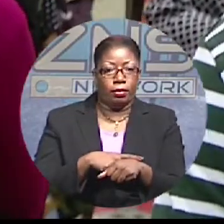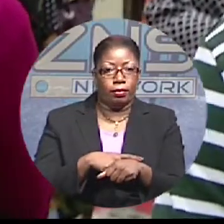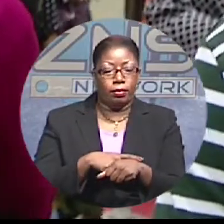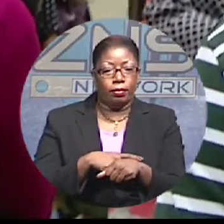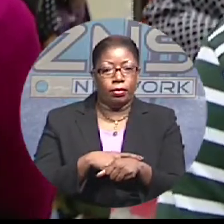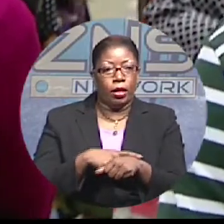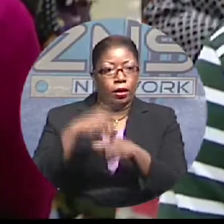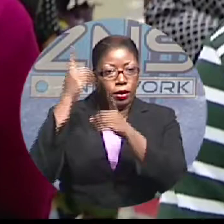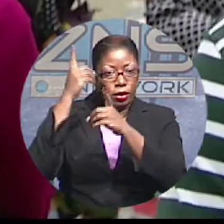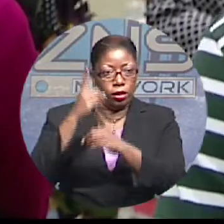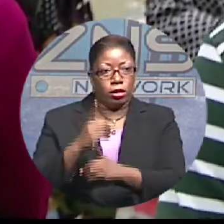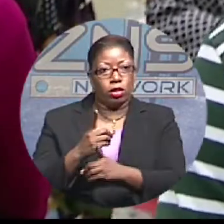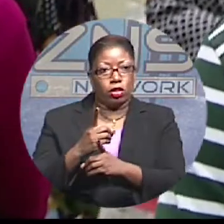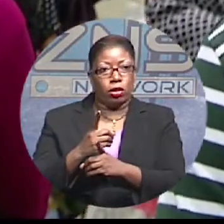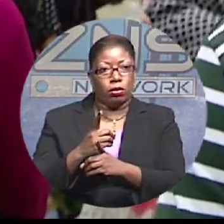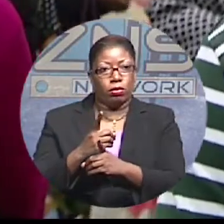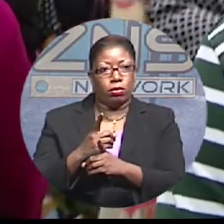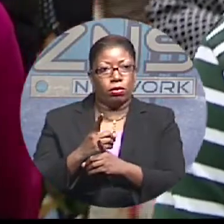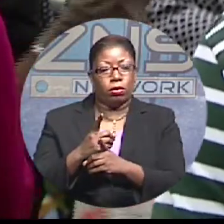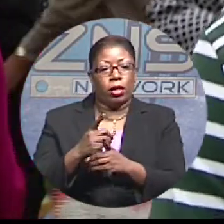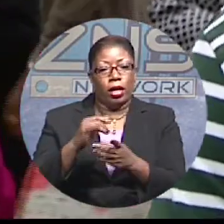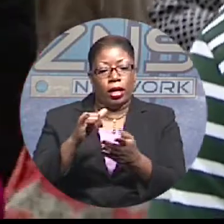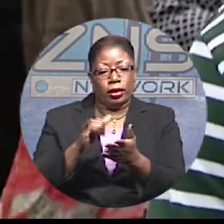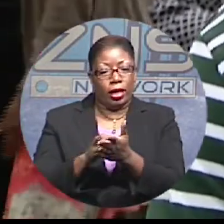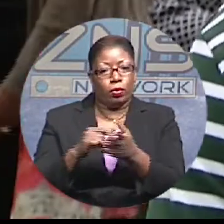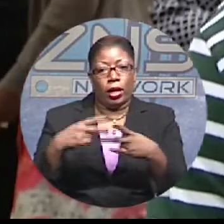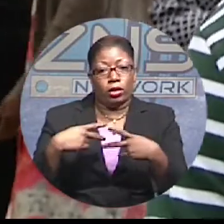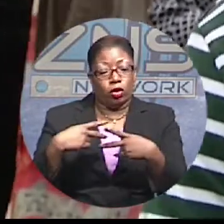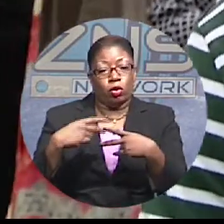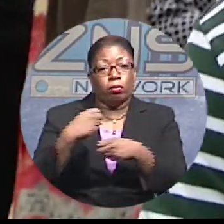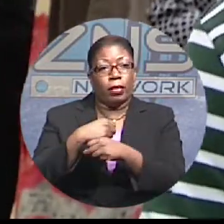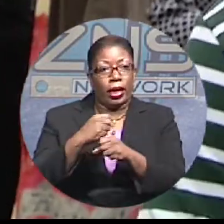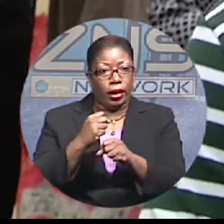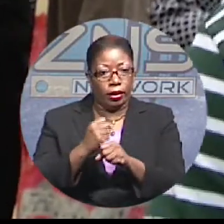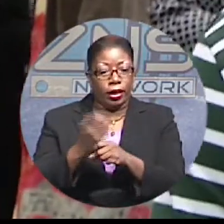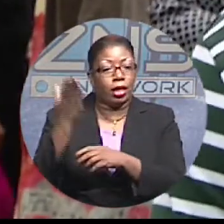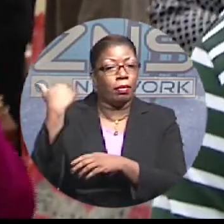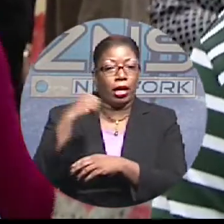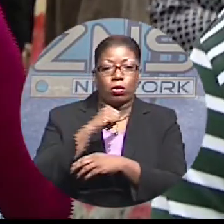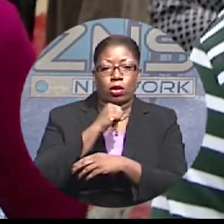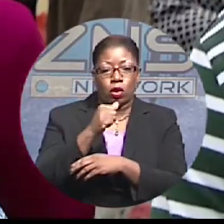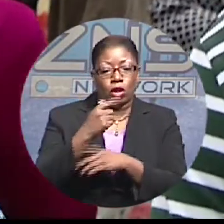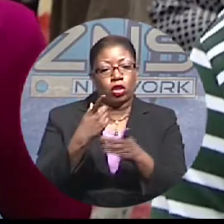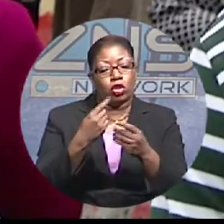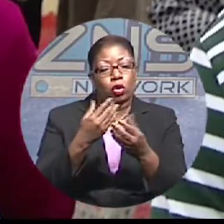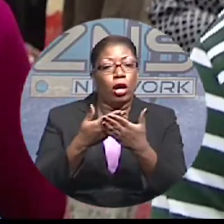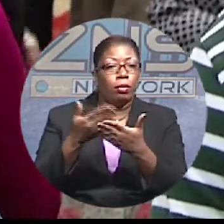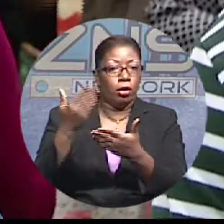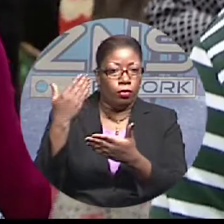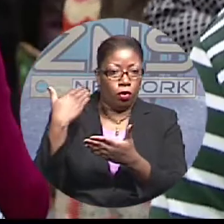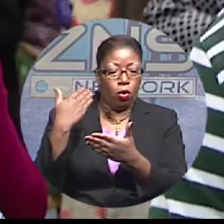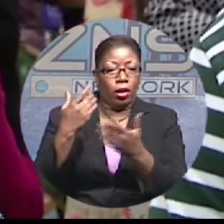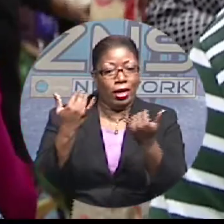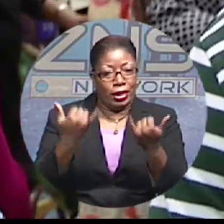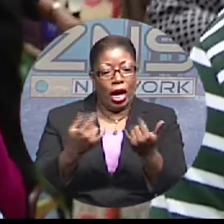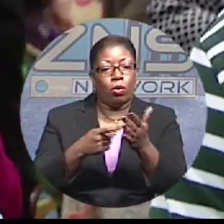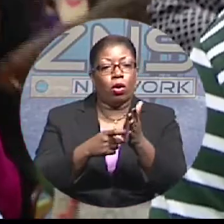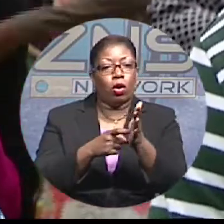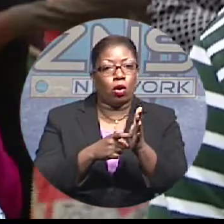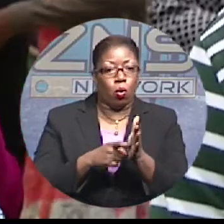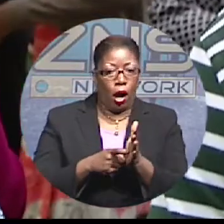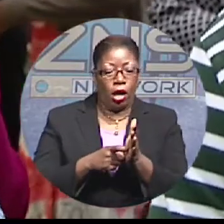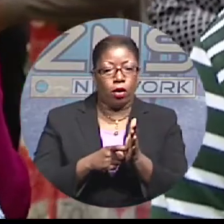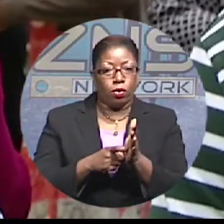which reluctantly we had to take, but in the past we've not done so, and we're requiring everyone who